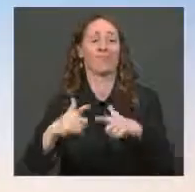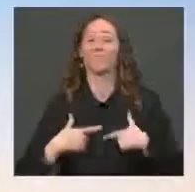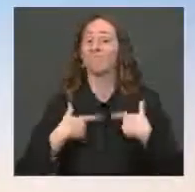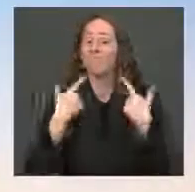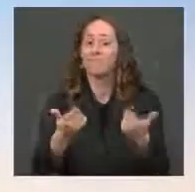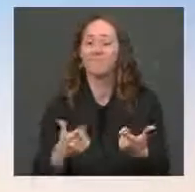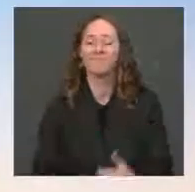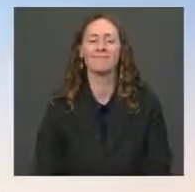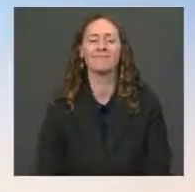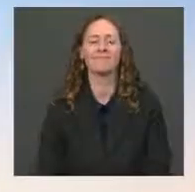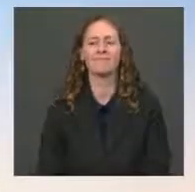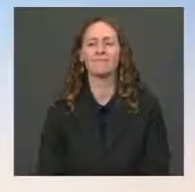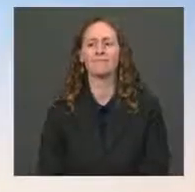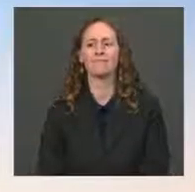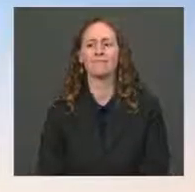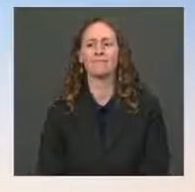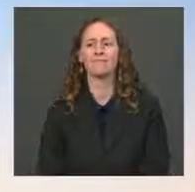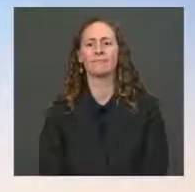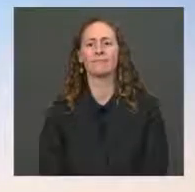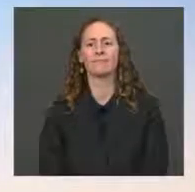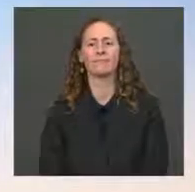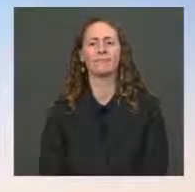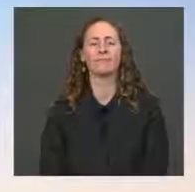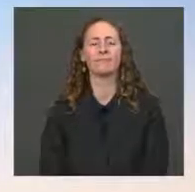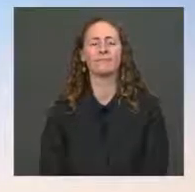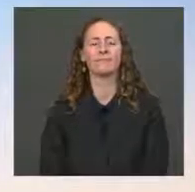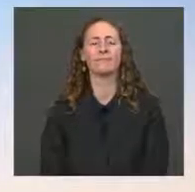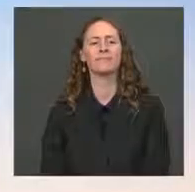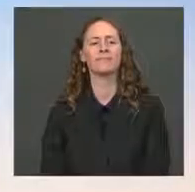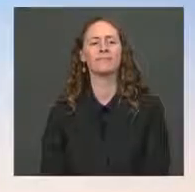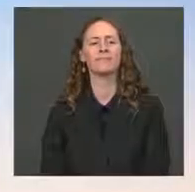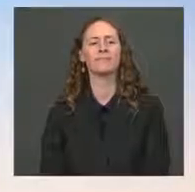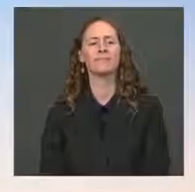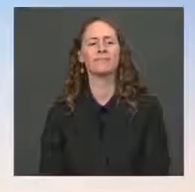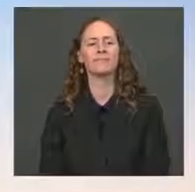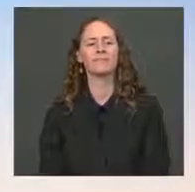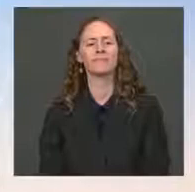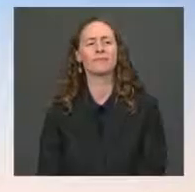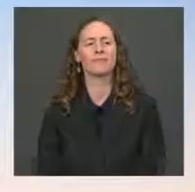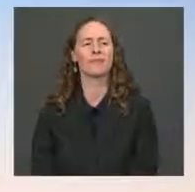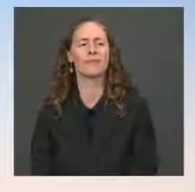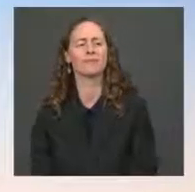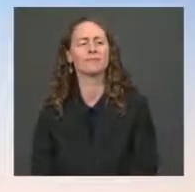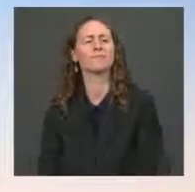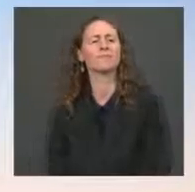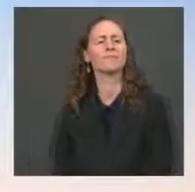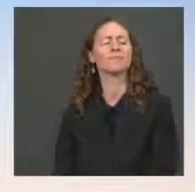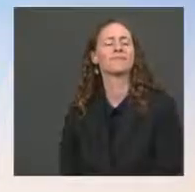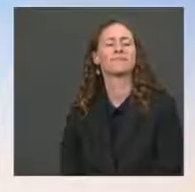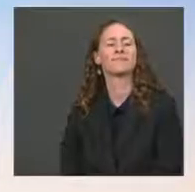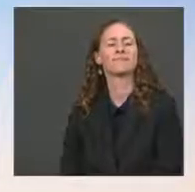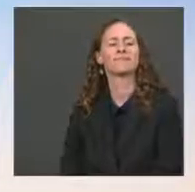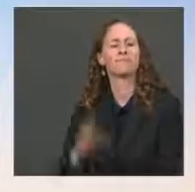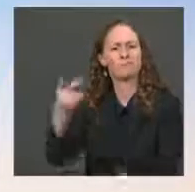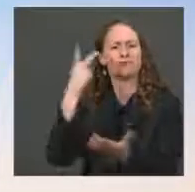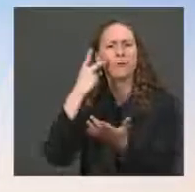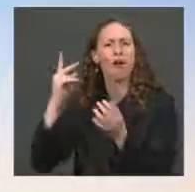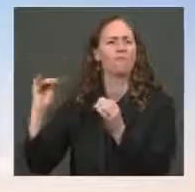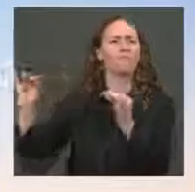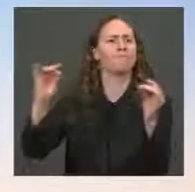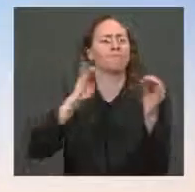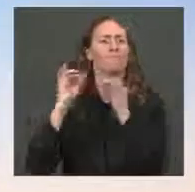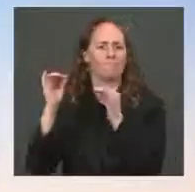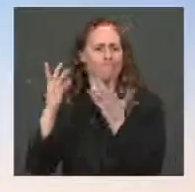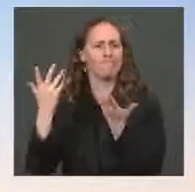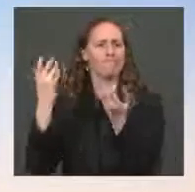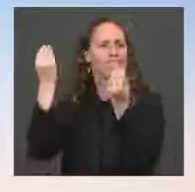near the end of the Trump presidency, Chairman Milley had two conversations with his Chinese counterpart, promising the countries would not go to war and that he would give an early warning if